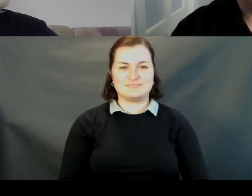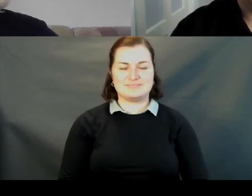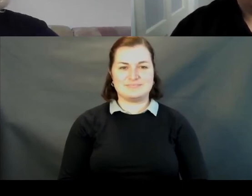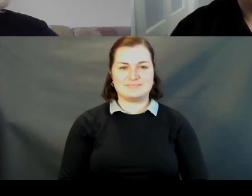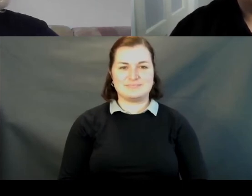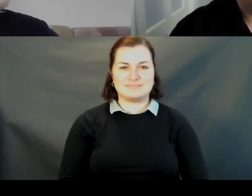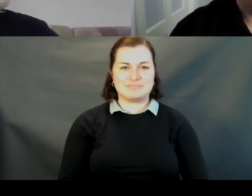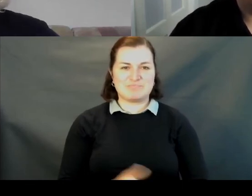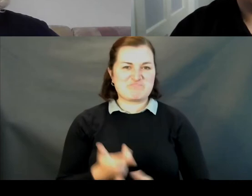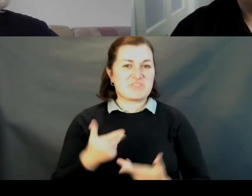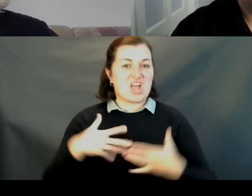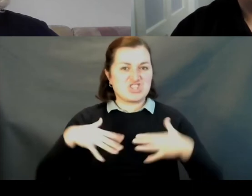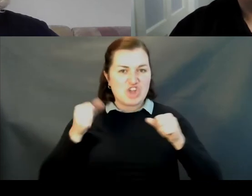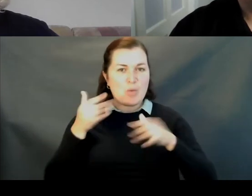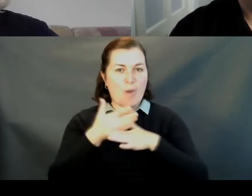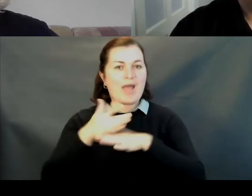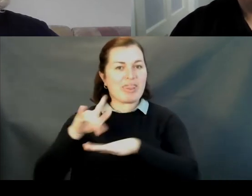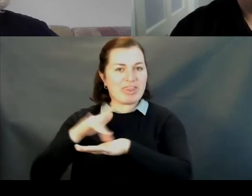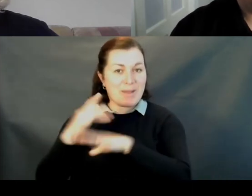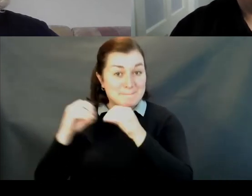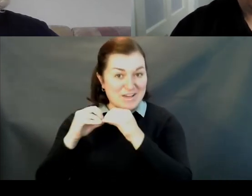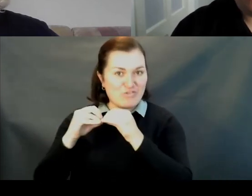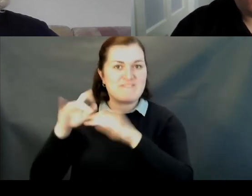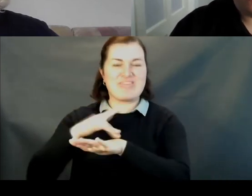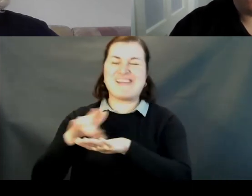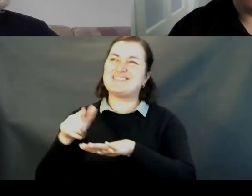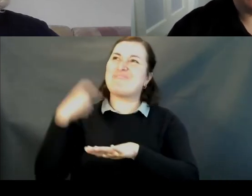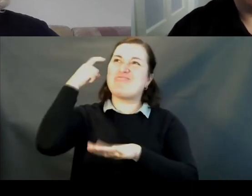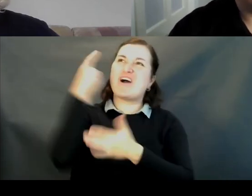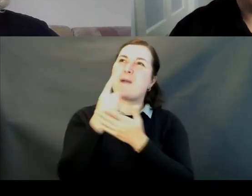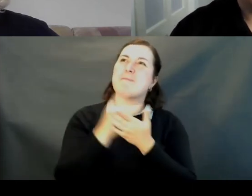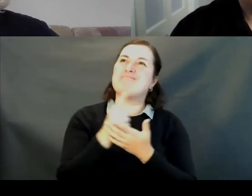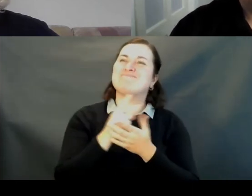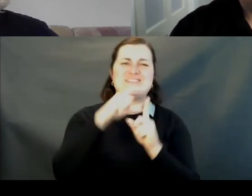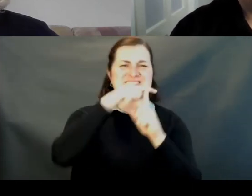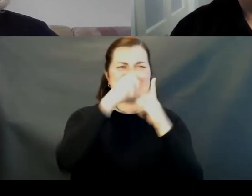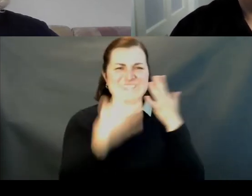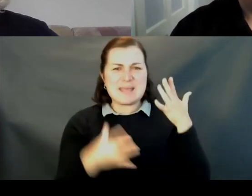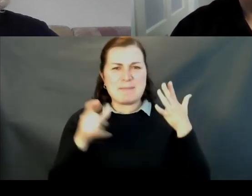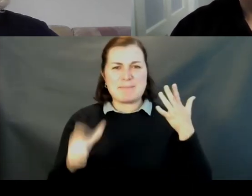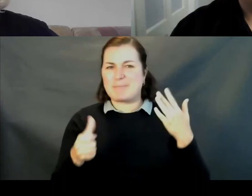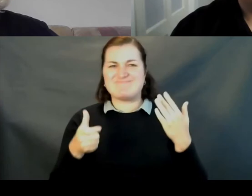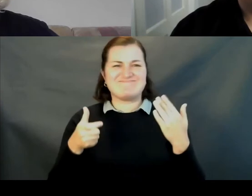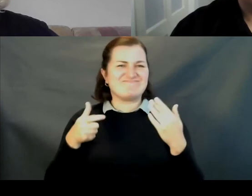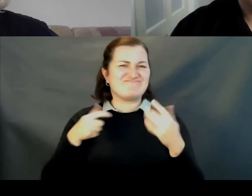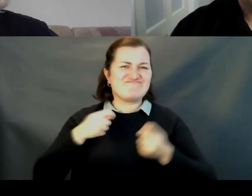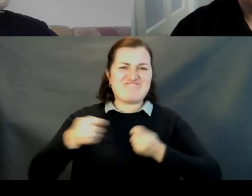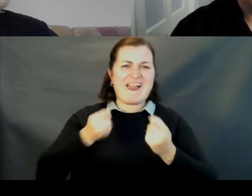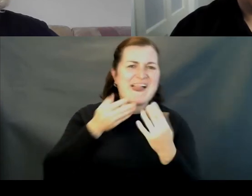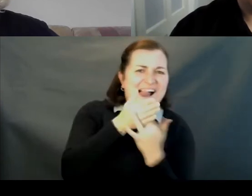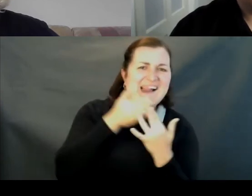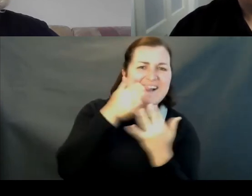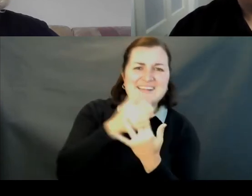do struggle to access the arts. And that's why, like Paul said at the beginning, I've become sort of